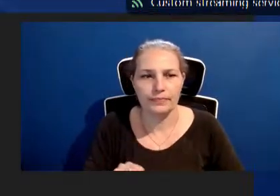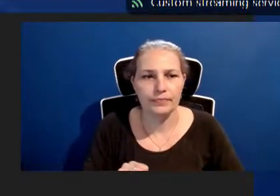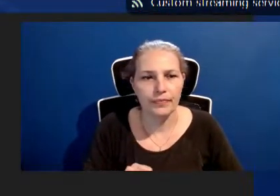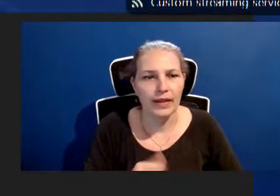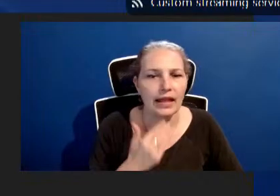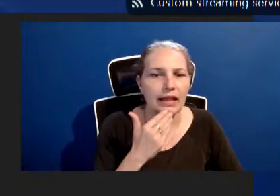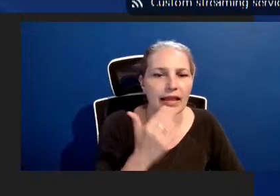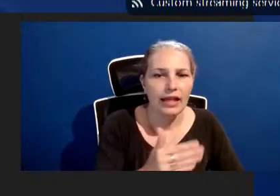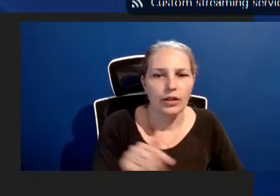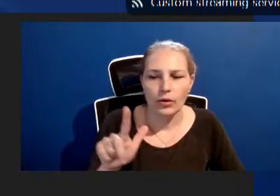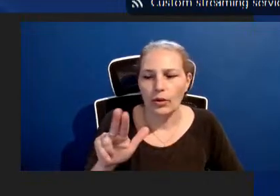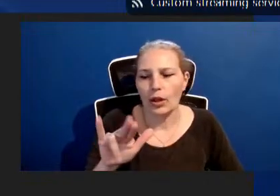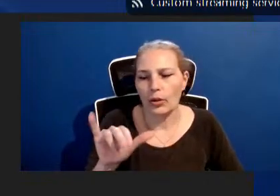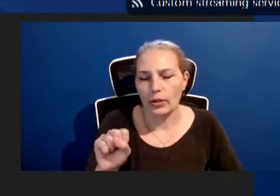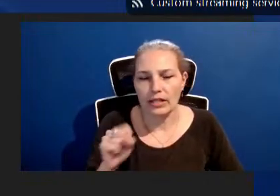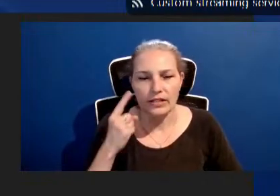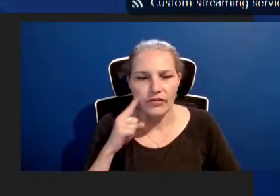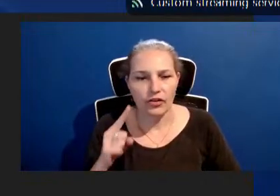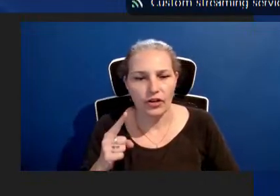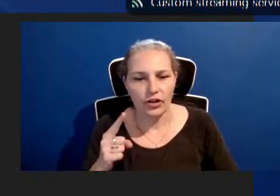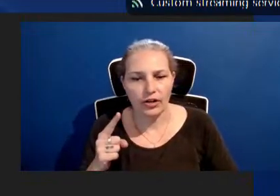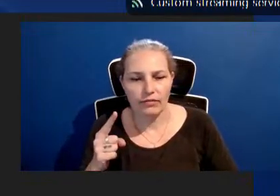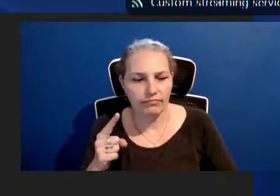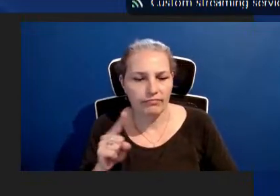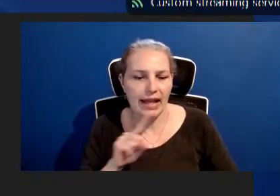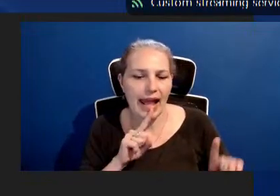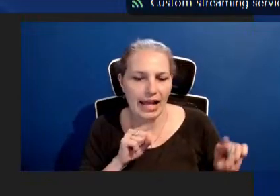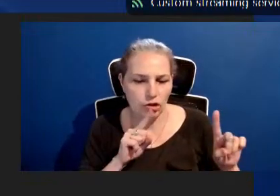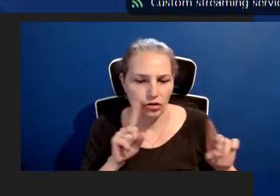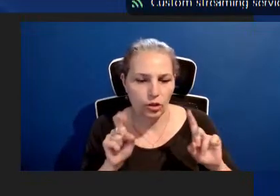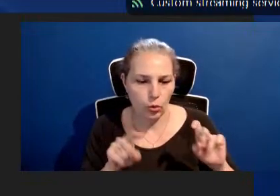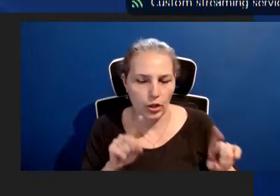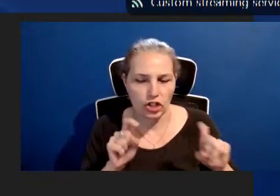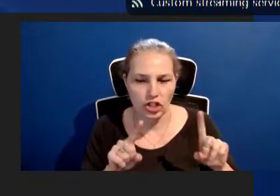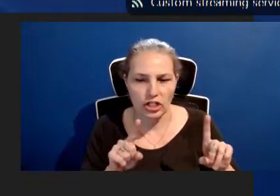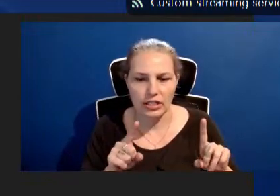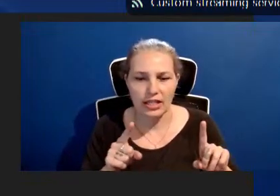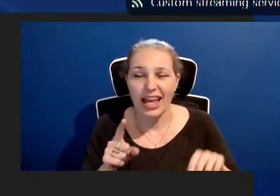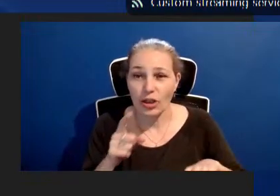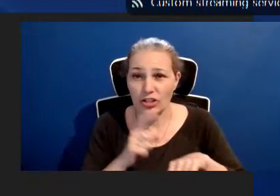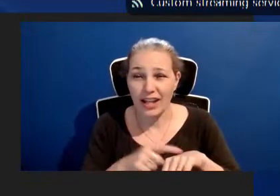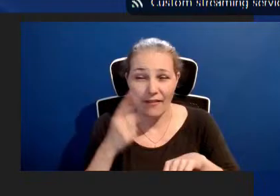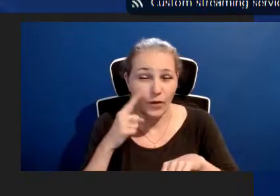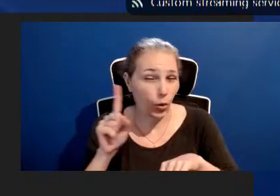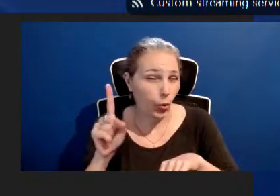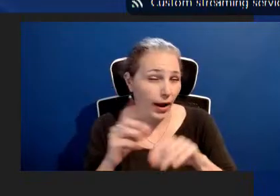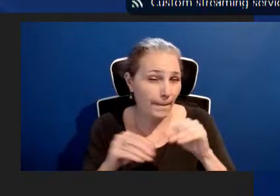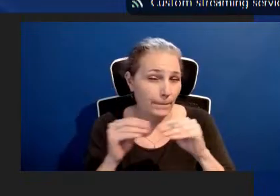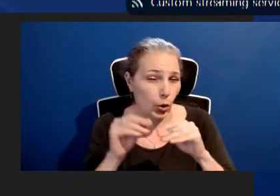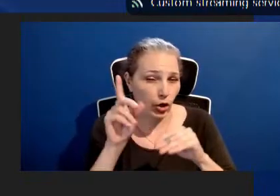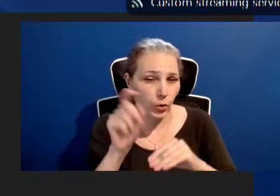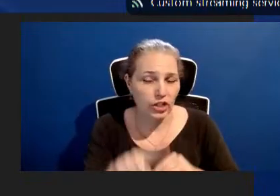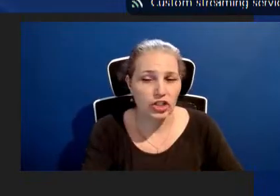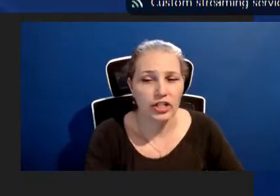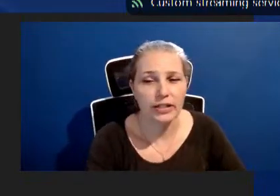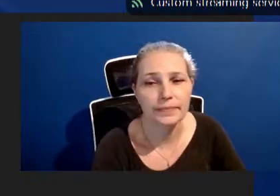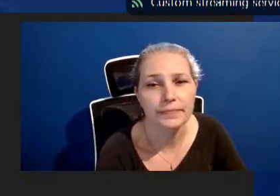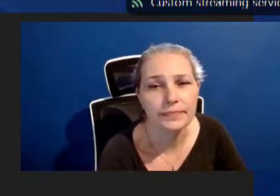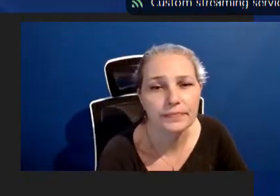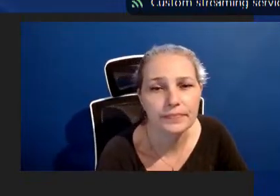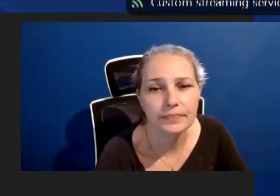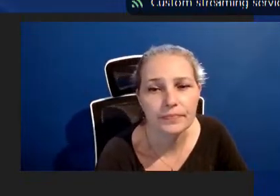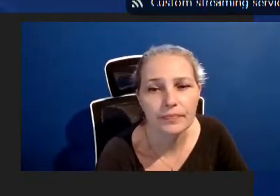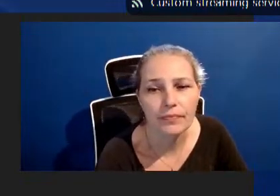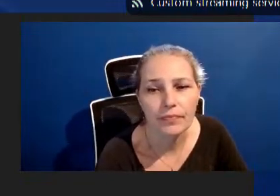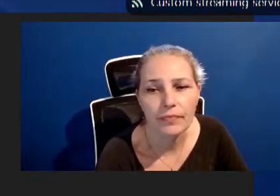Thank you, Luis, for hopping on and getting us the answers to those questions. We have time for one more question, and this